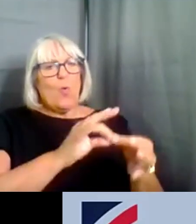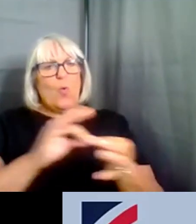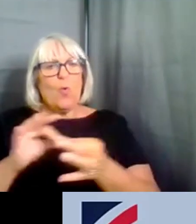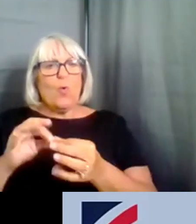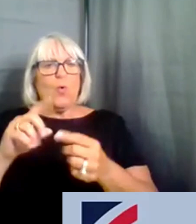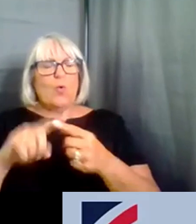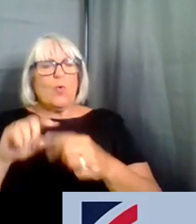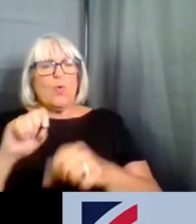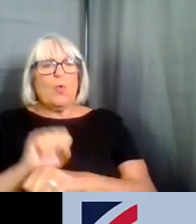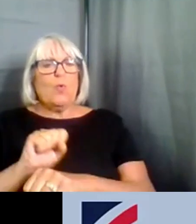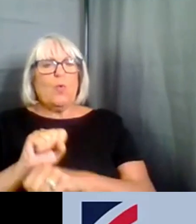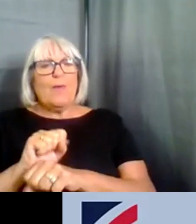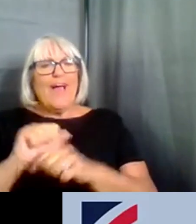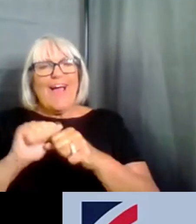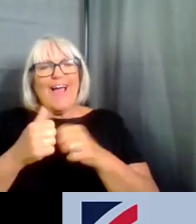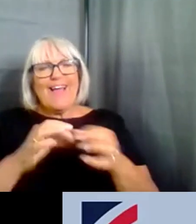work.